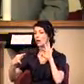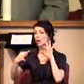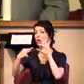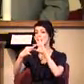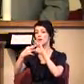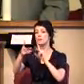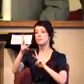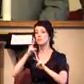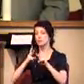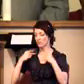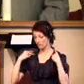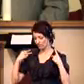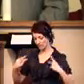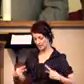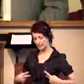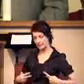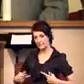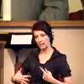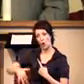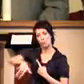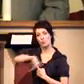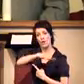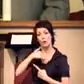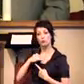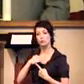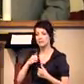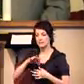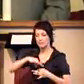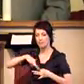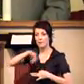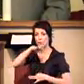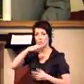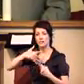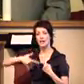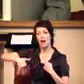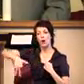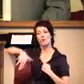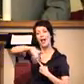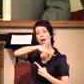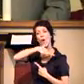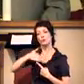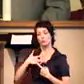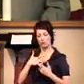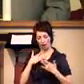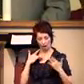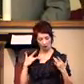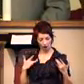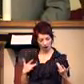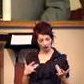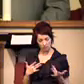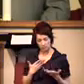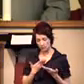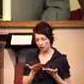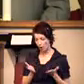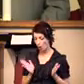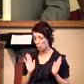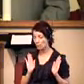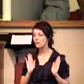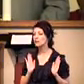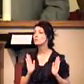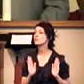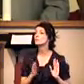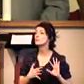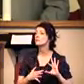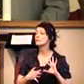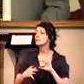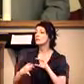around you, those spiritually around you, that you open your hearts to them and honor them,